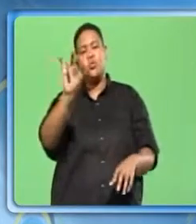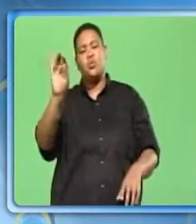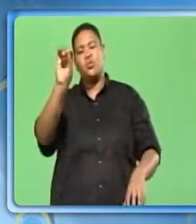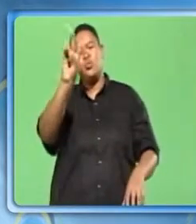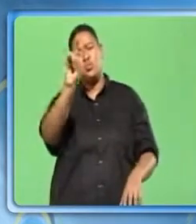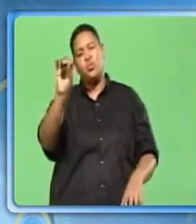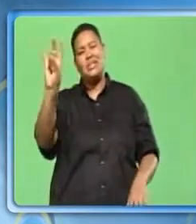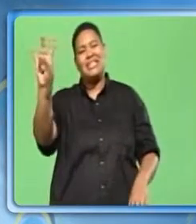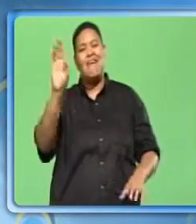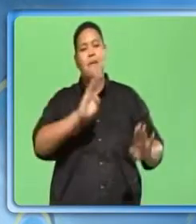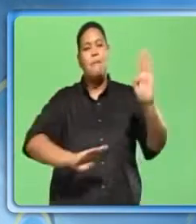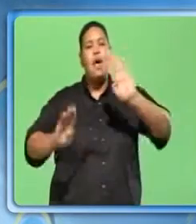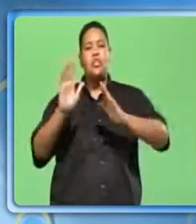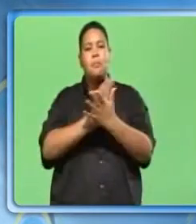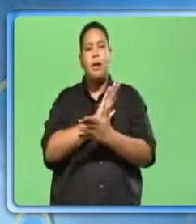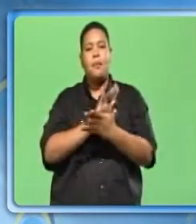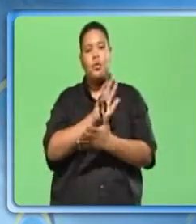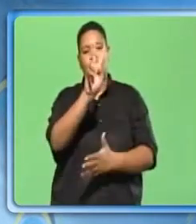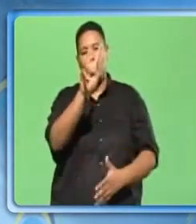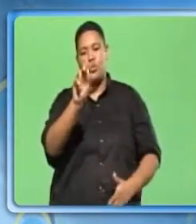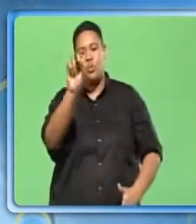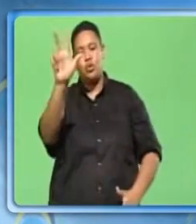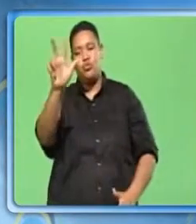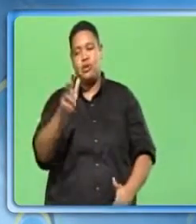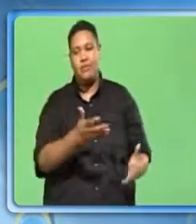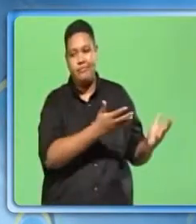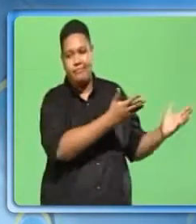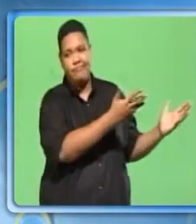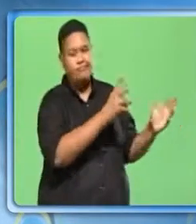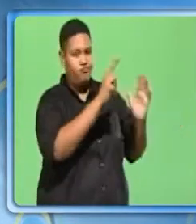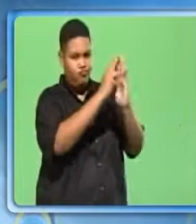Biology Paper 03.